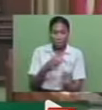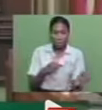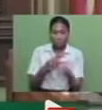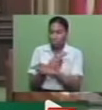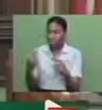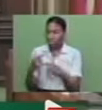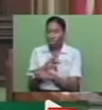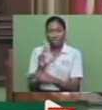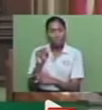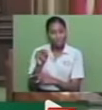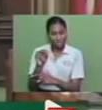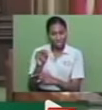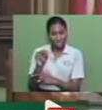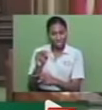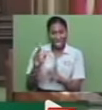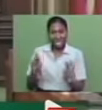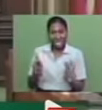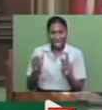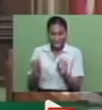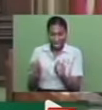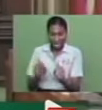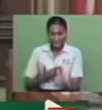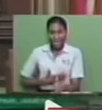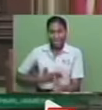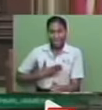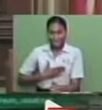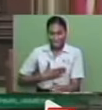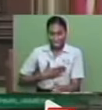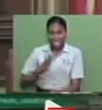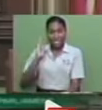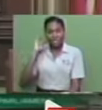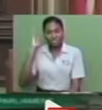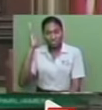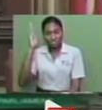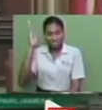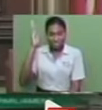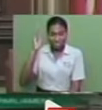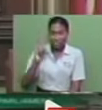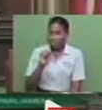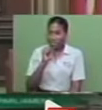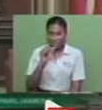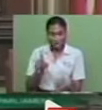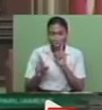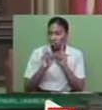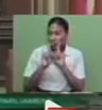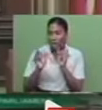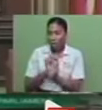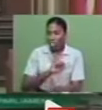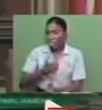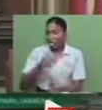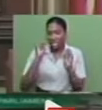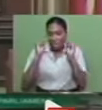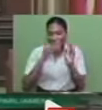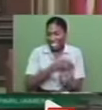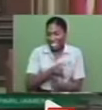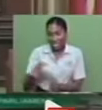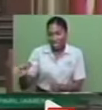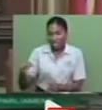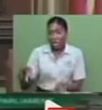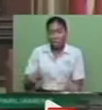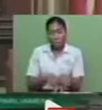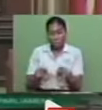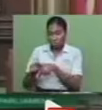please direct your remarks to the chair. And members, again, please refrain from